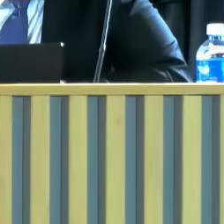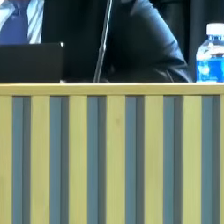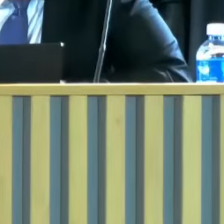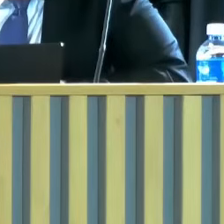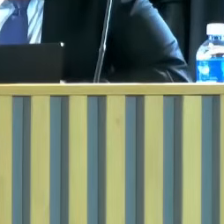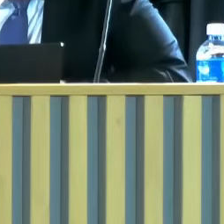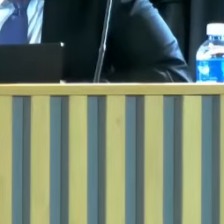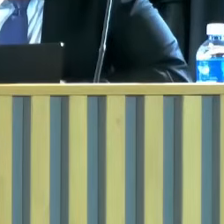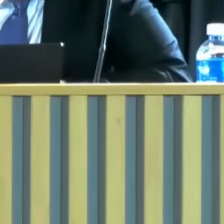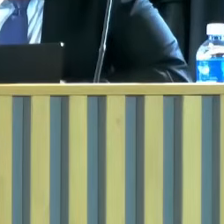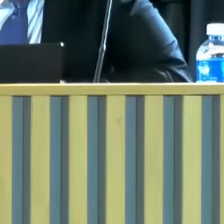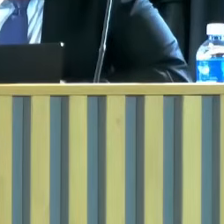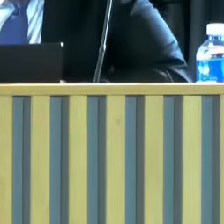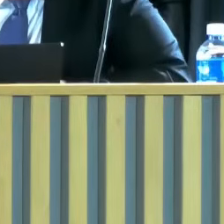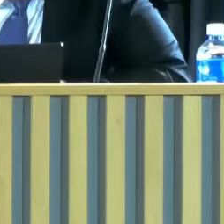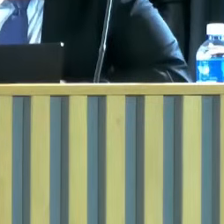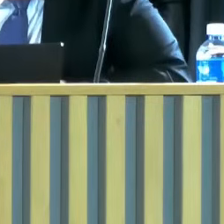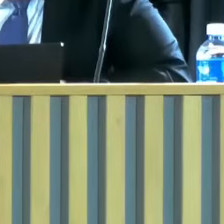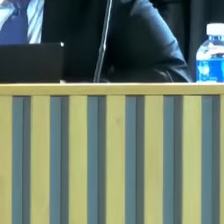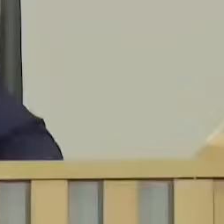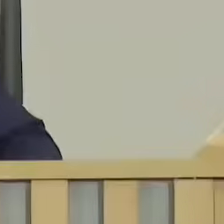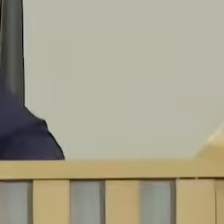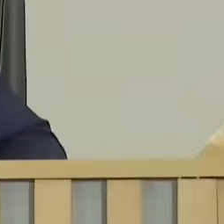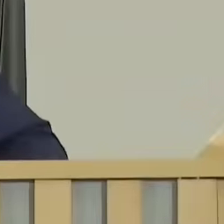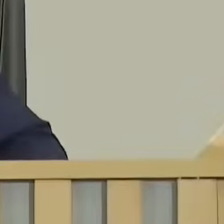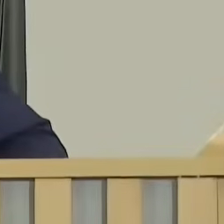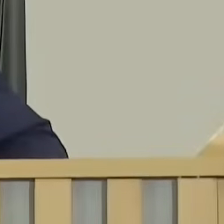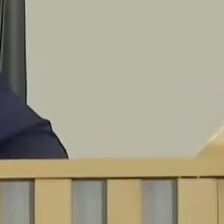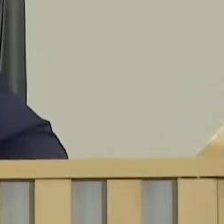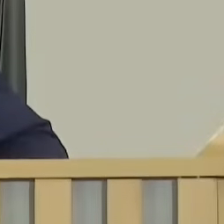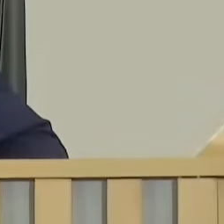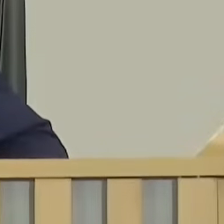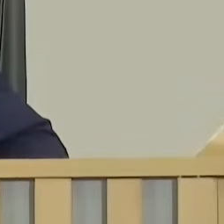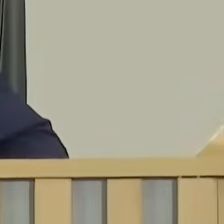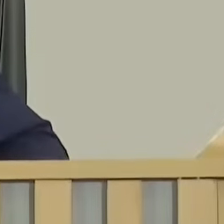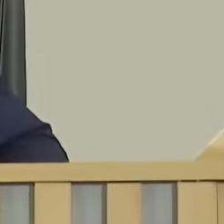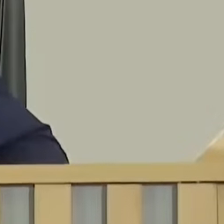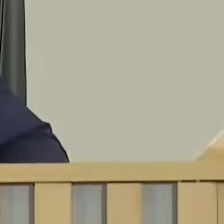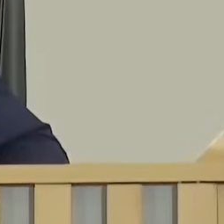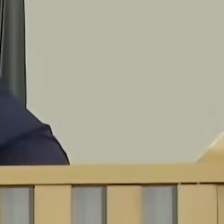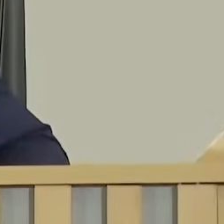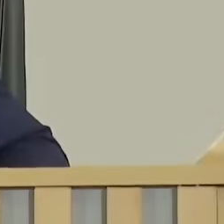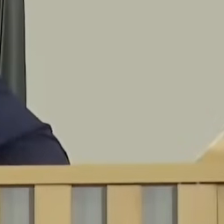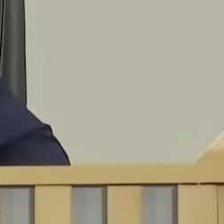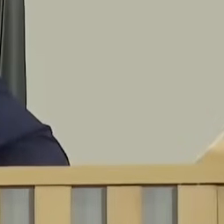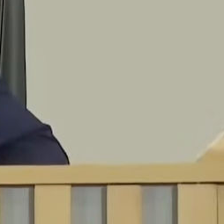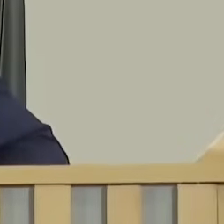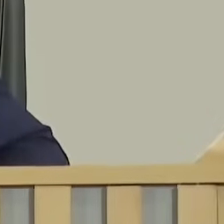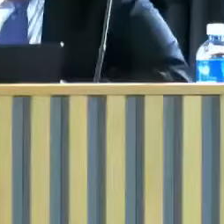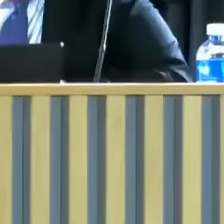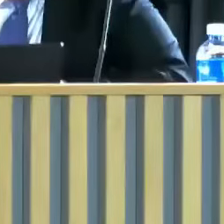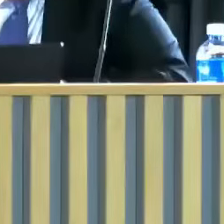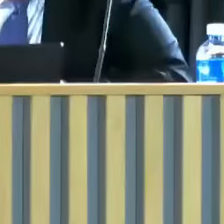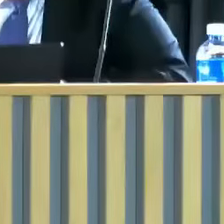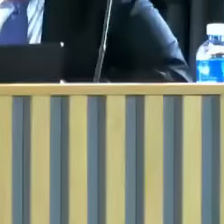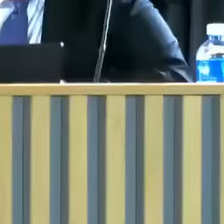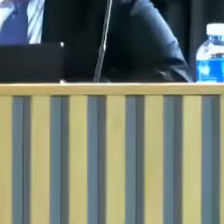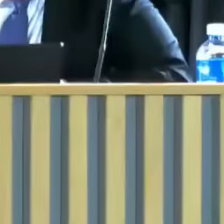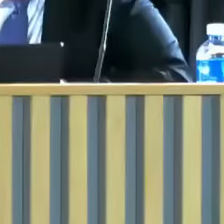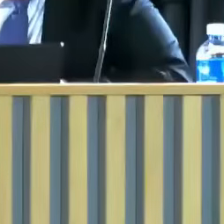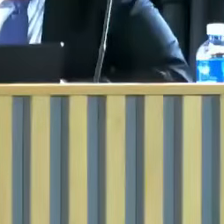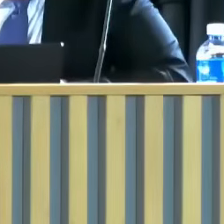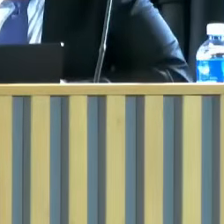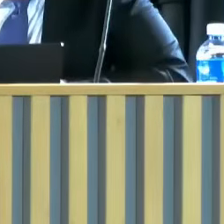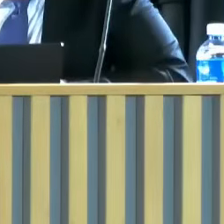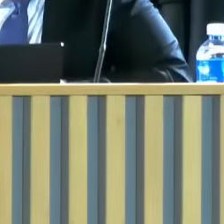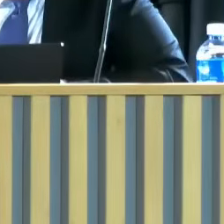an interpretative exercise? If not, just explain that. I'm not saying that there's anything wrong with it, but I just want